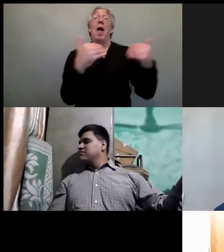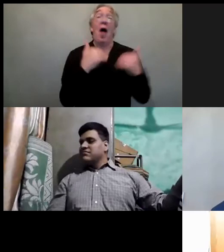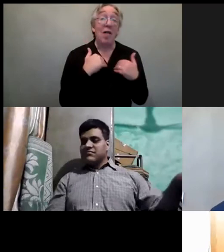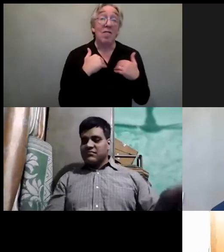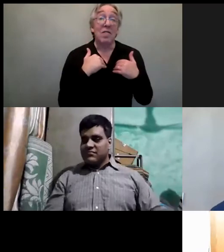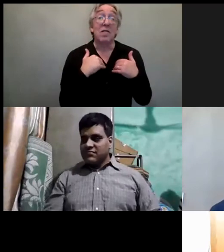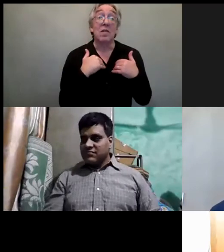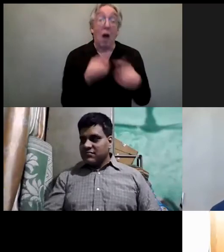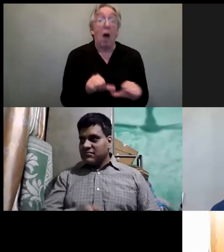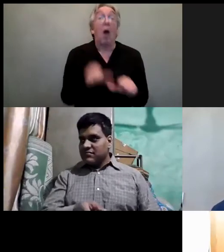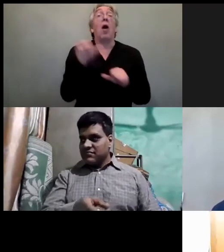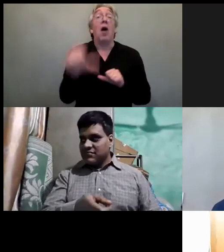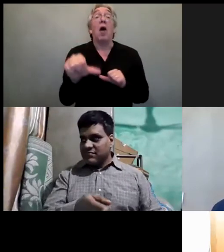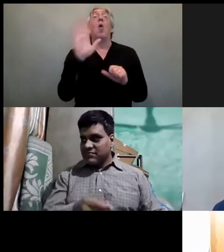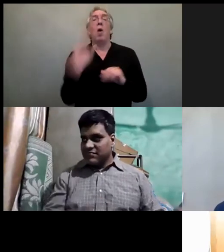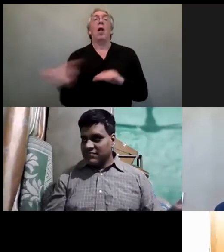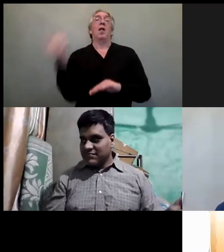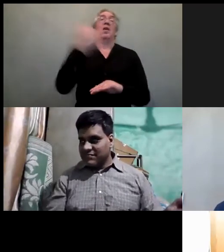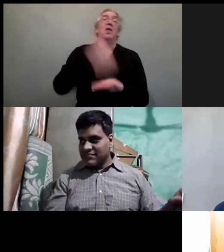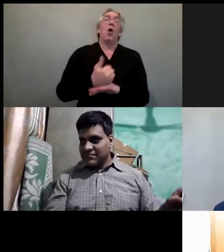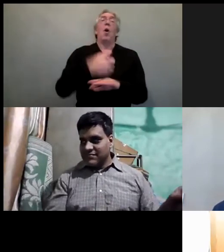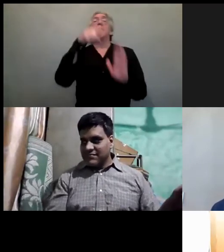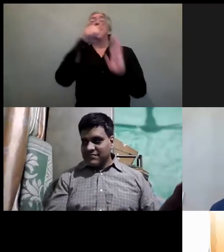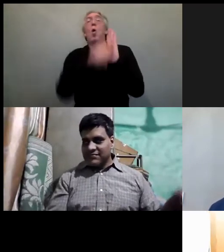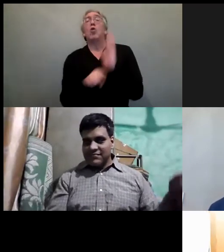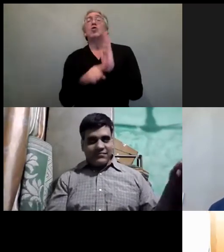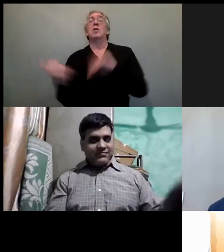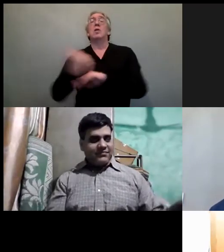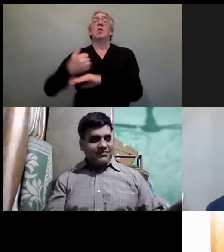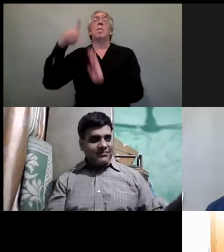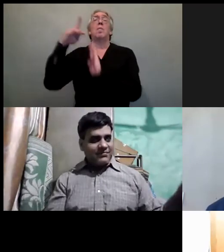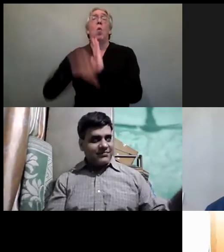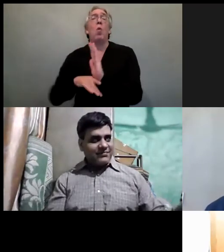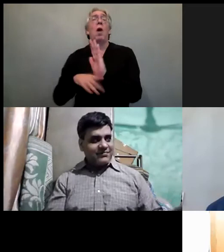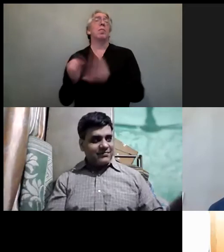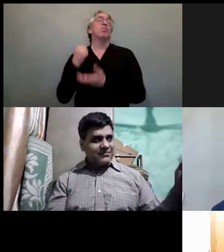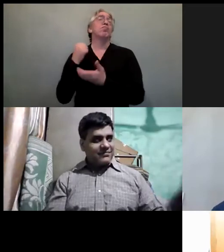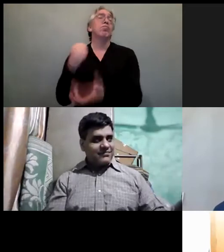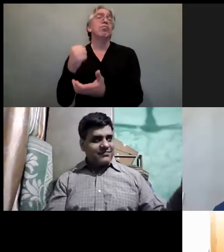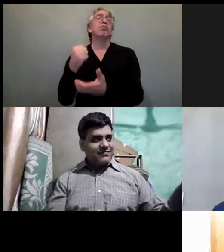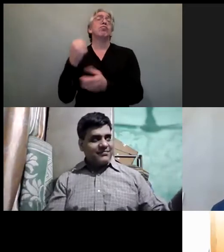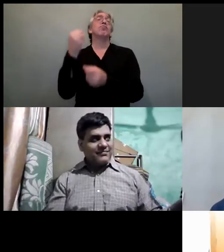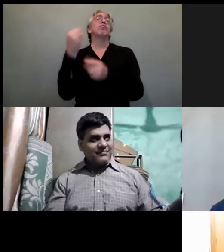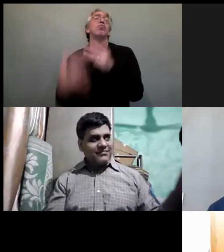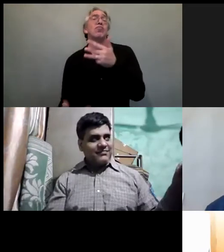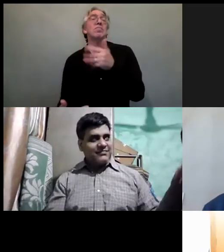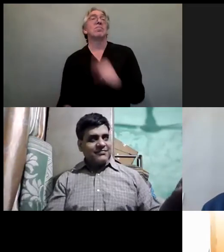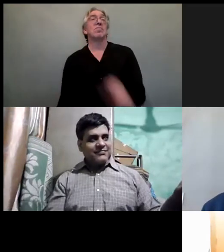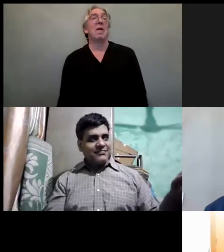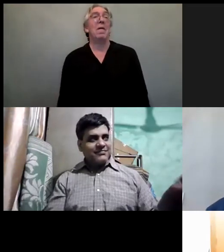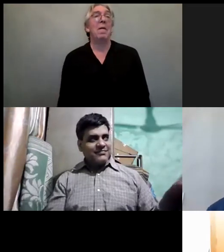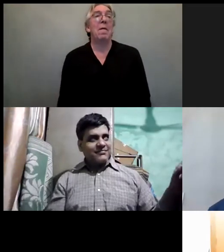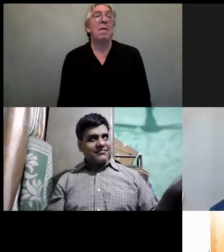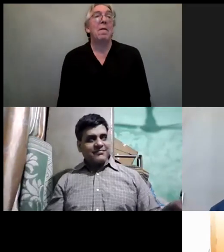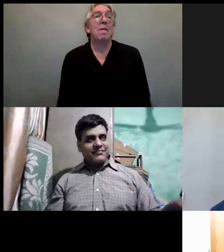adopting ICT accessibility standards that are mainstream. But that still means that 56% of countries